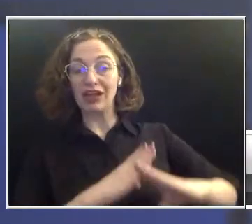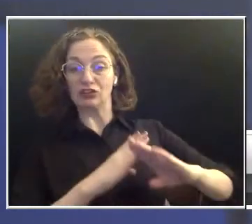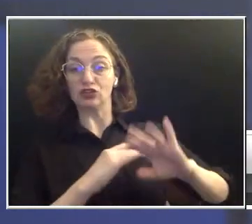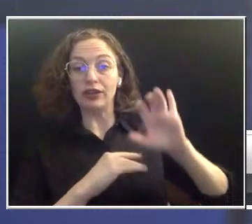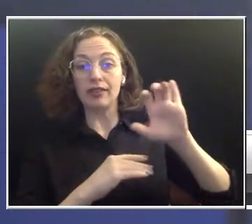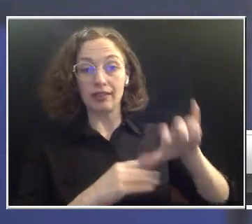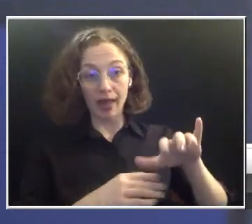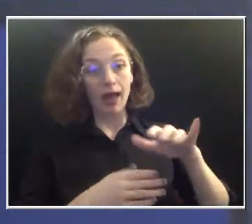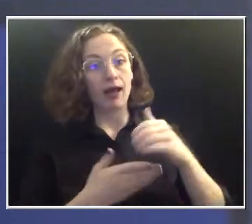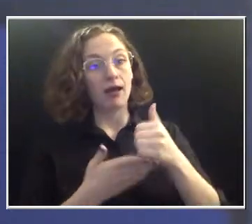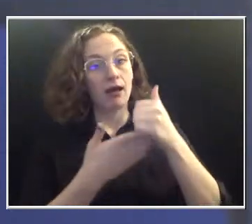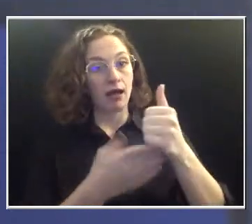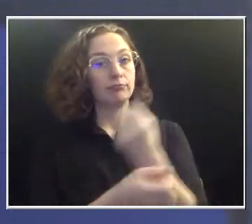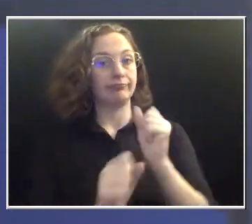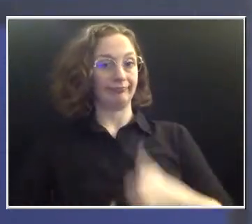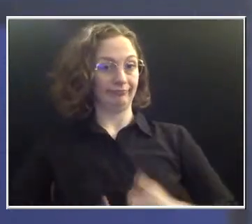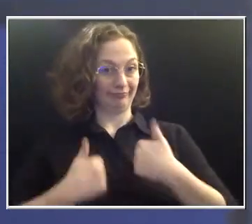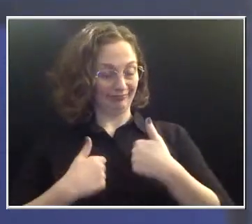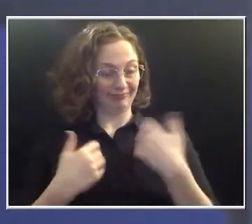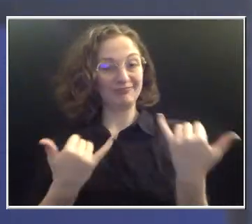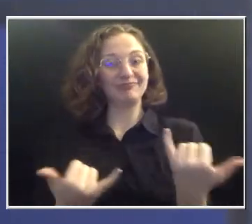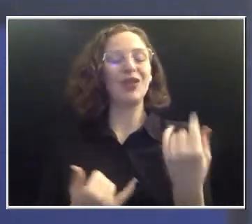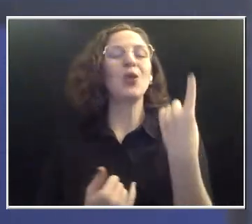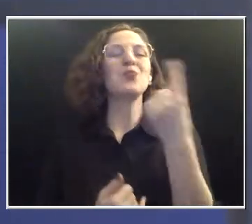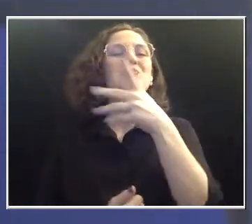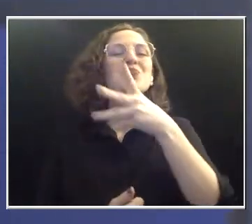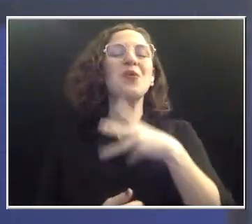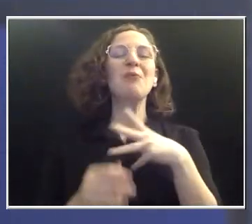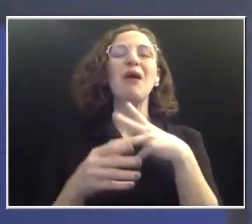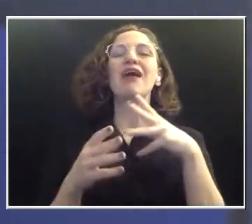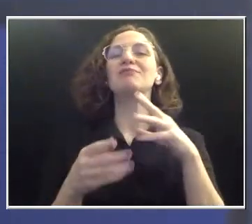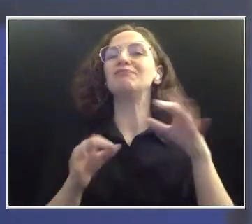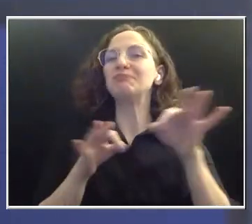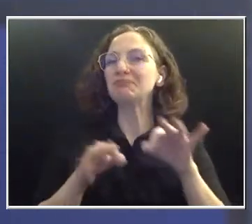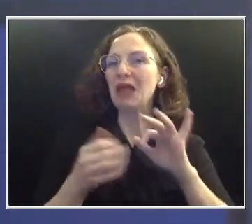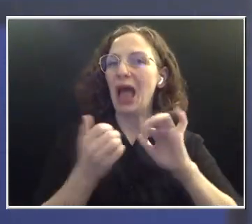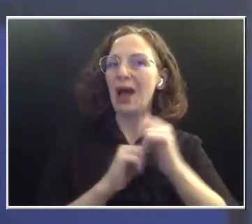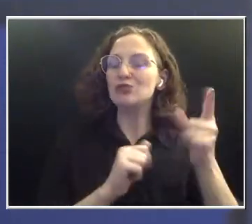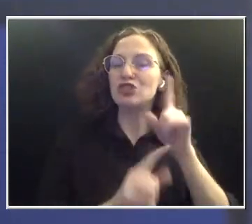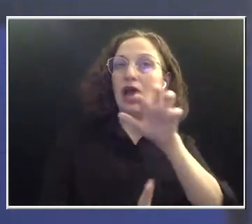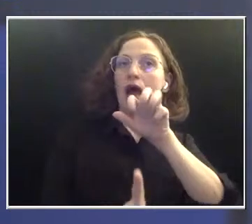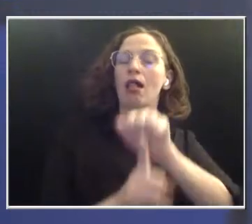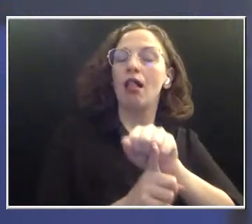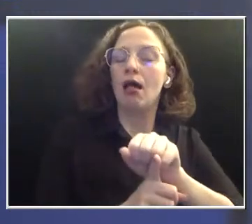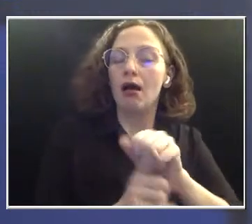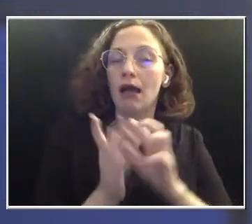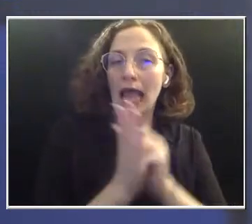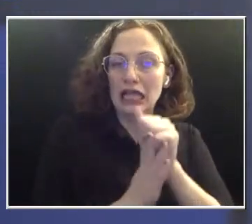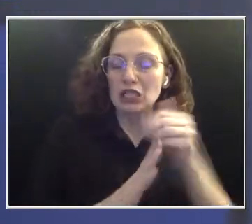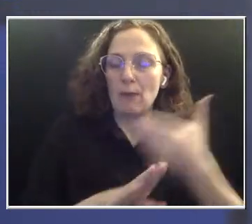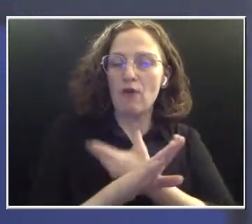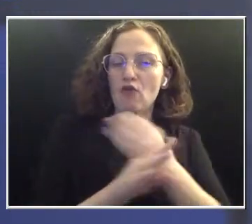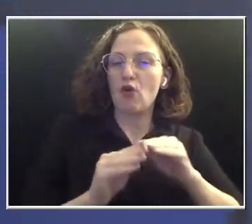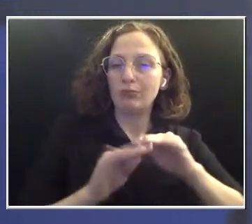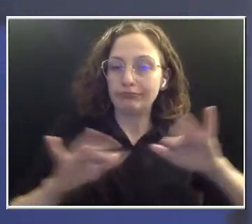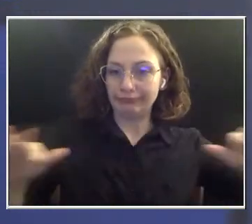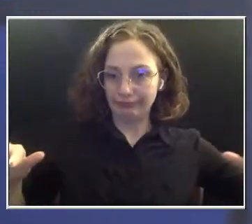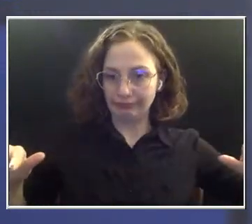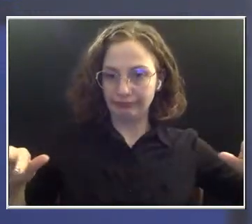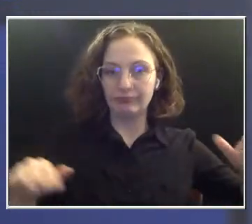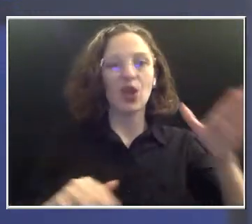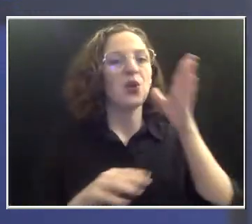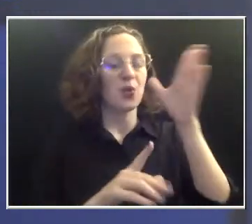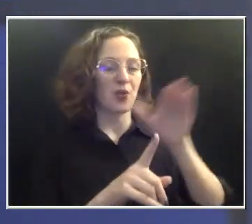one woman was able to catch her cancer early before it spread, and we'll remind you of the critical importance of